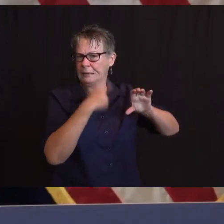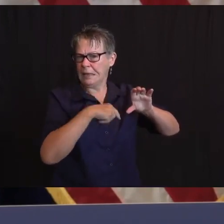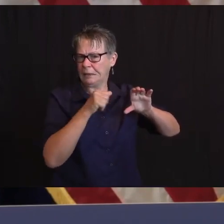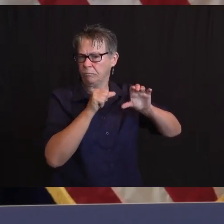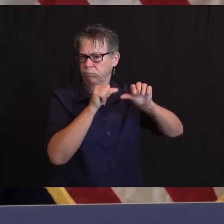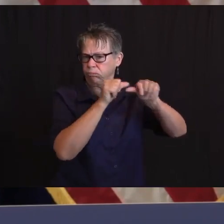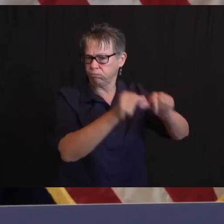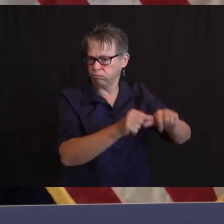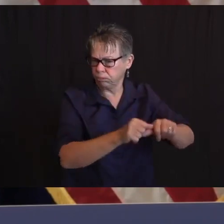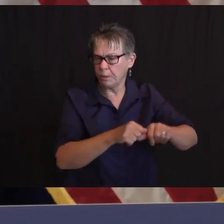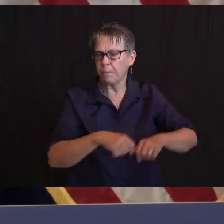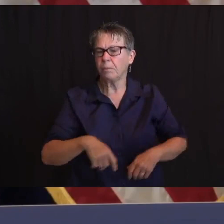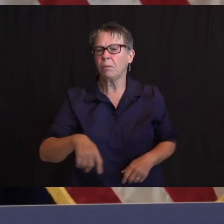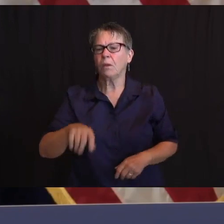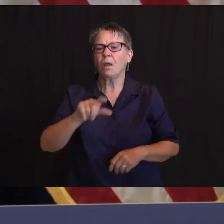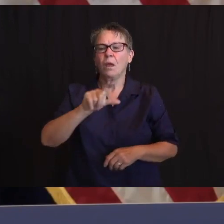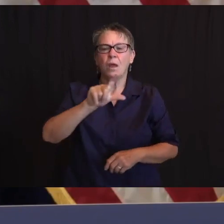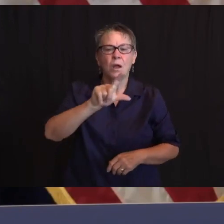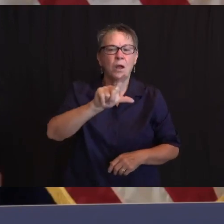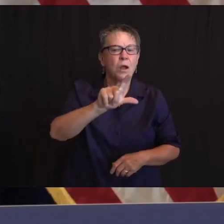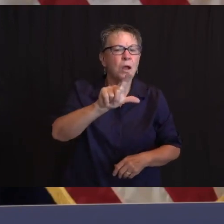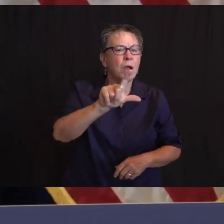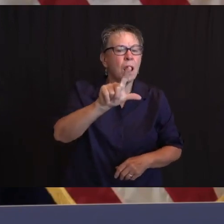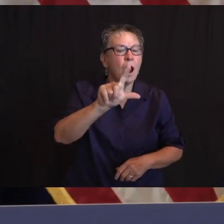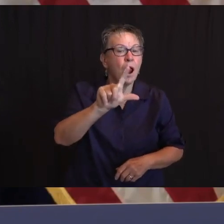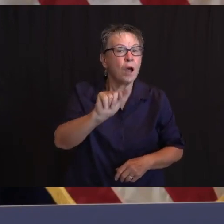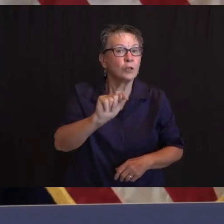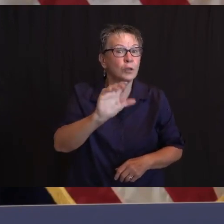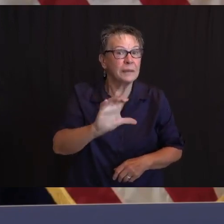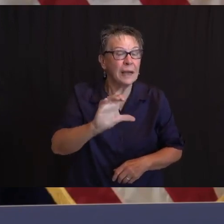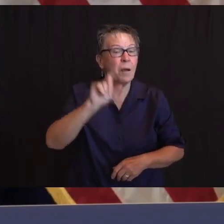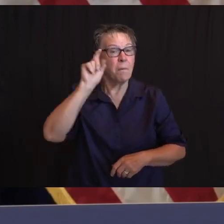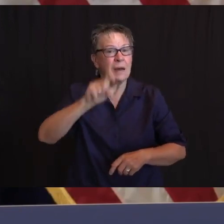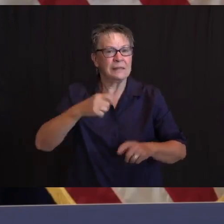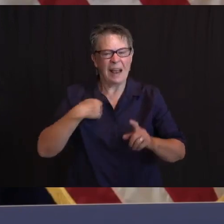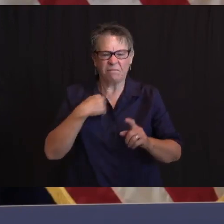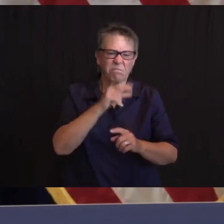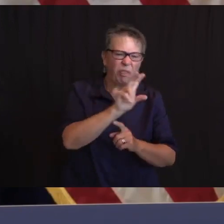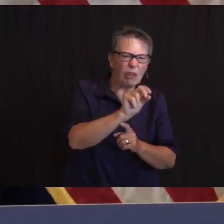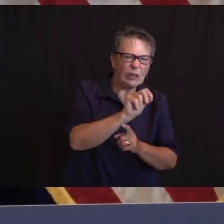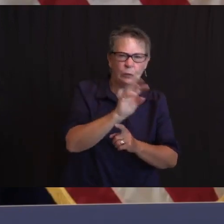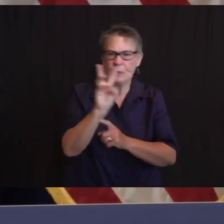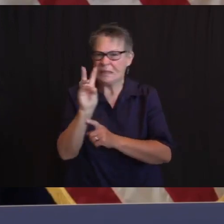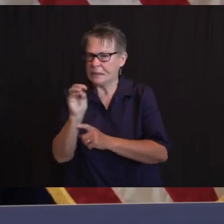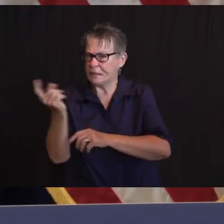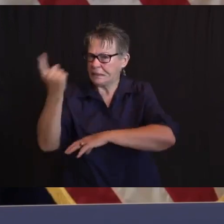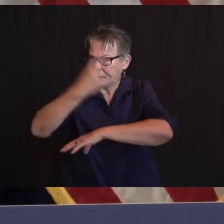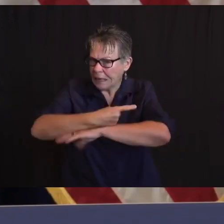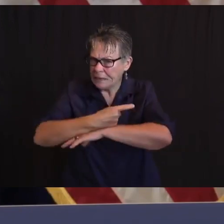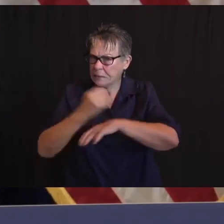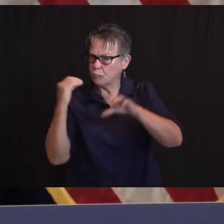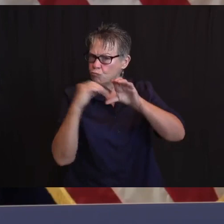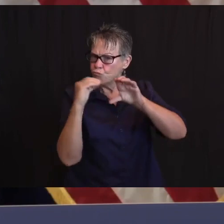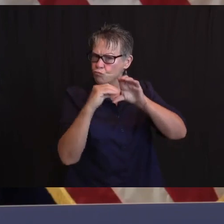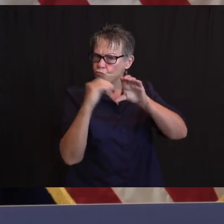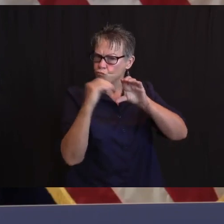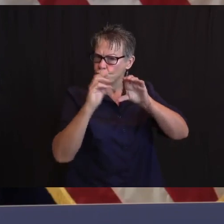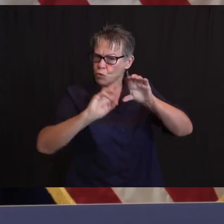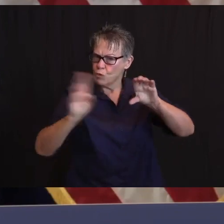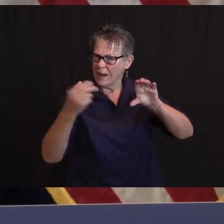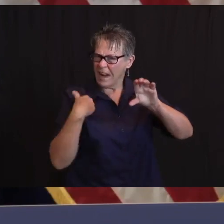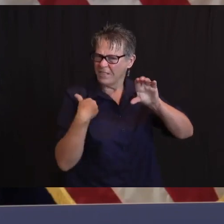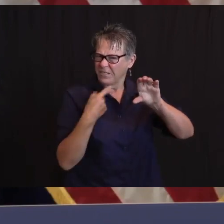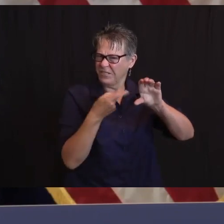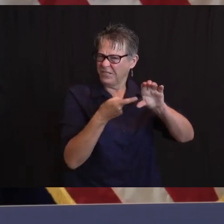OEM in coordination with the county OEMs, in making sure that we're spreading this across the state. The goal is to be further prepared for